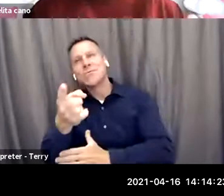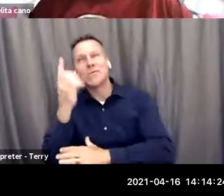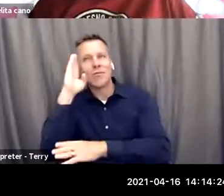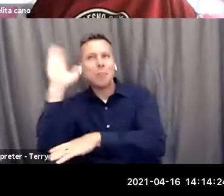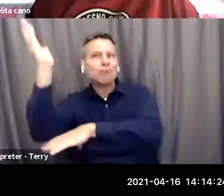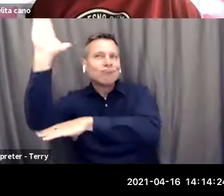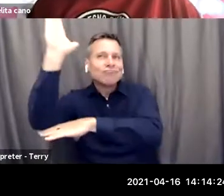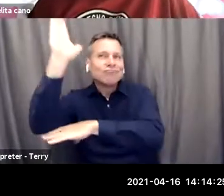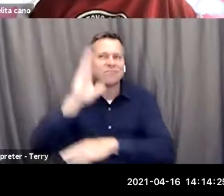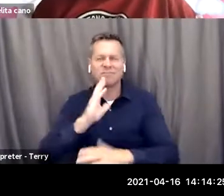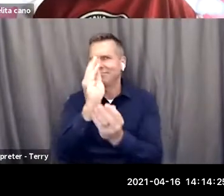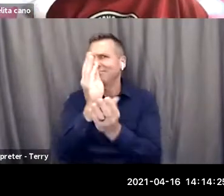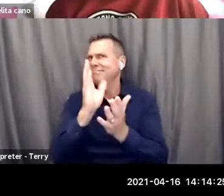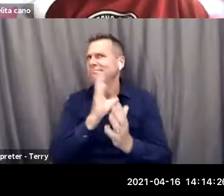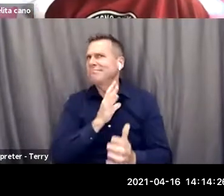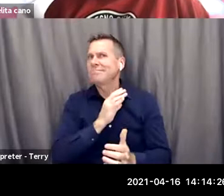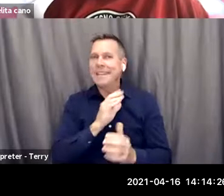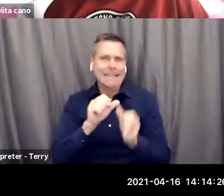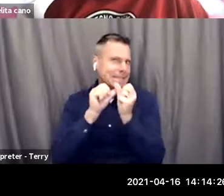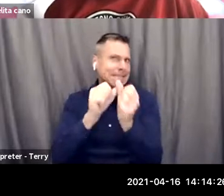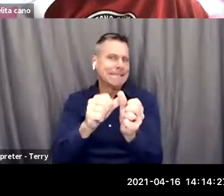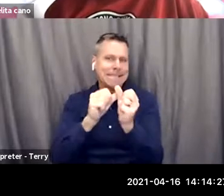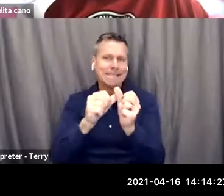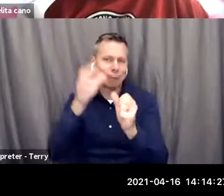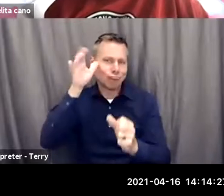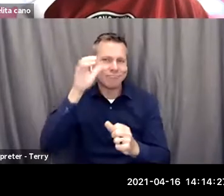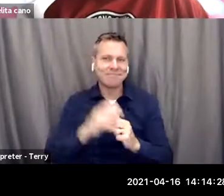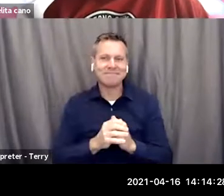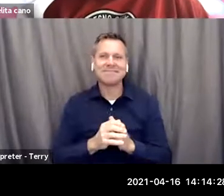informative. And keep doing what you're doing. I'm sure it's